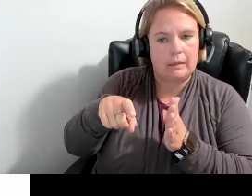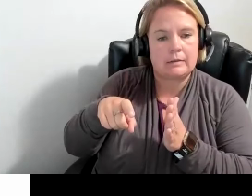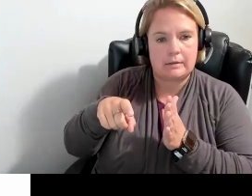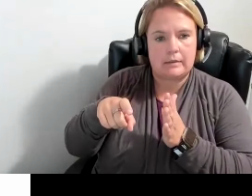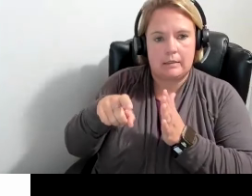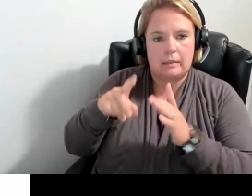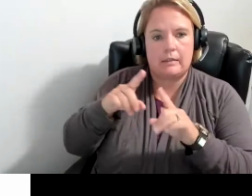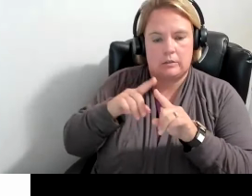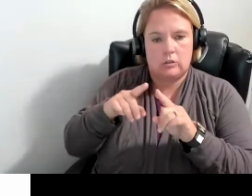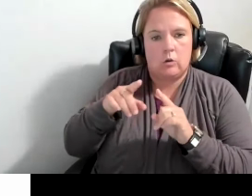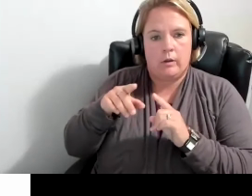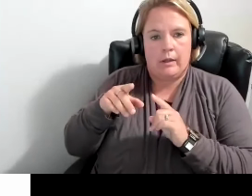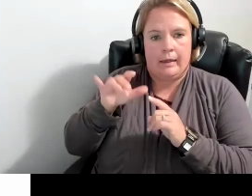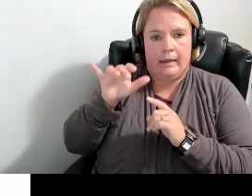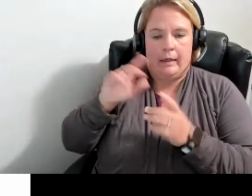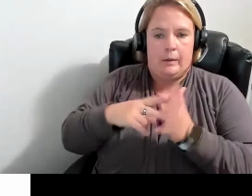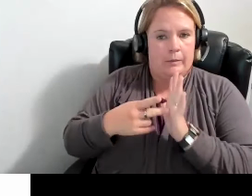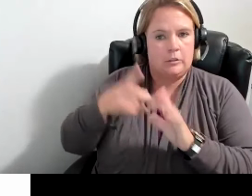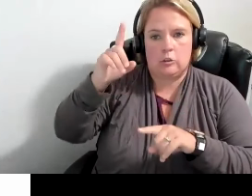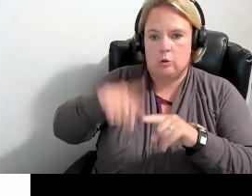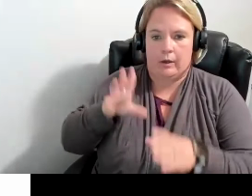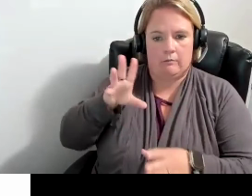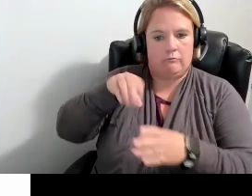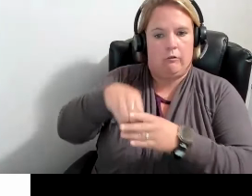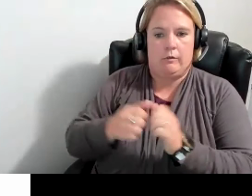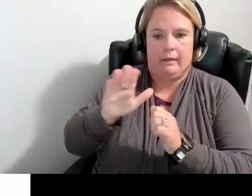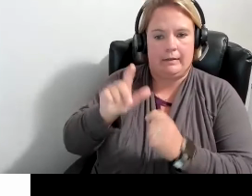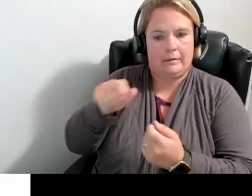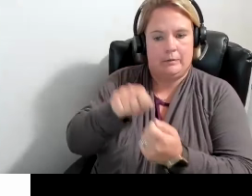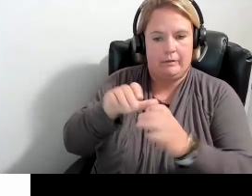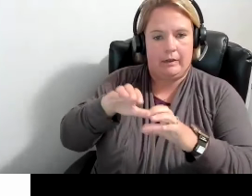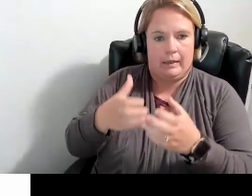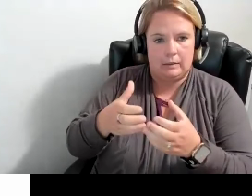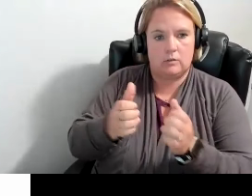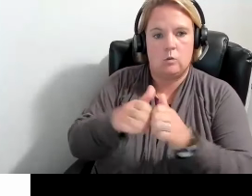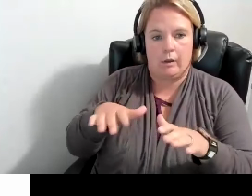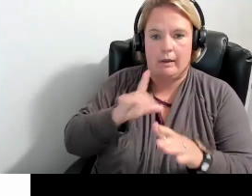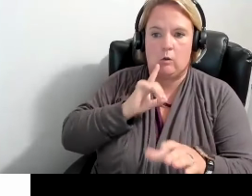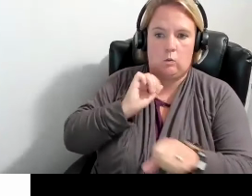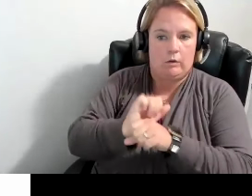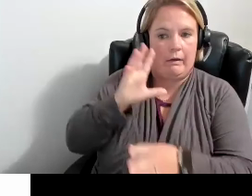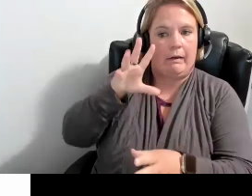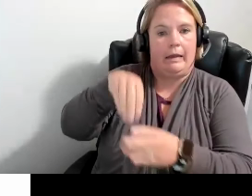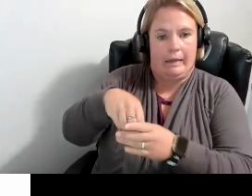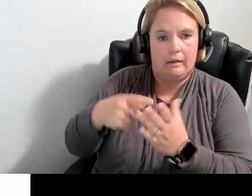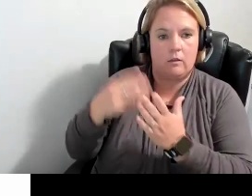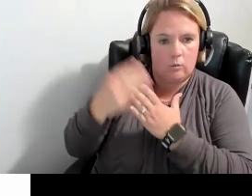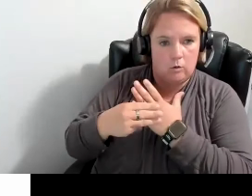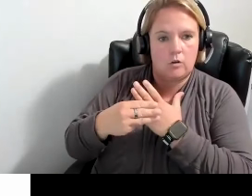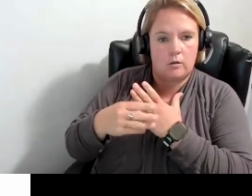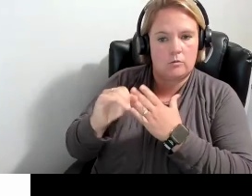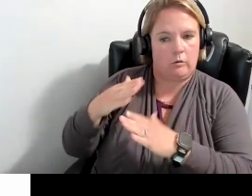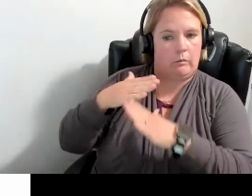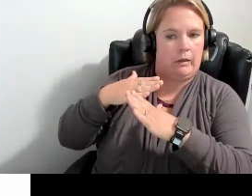And in those, like, somebody can't enroll in one of those specific courses without being in the actual program itself. So that part kind of blocks that